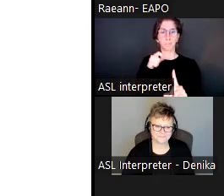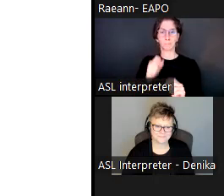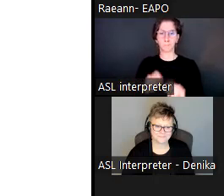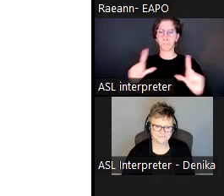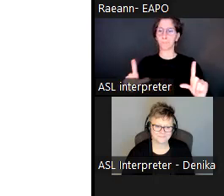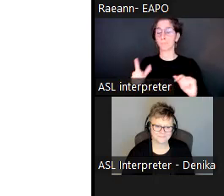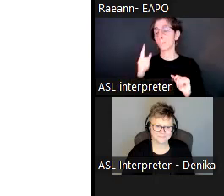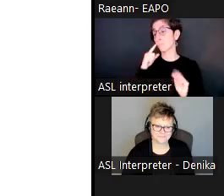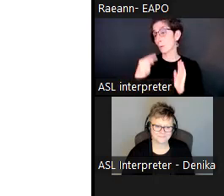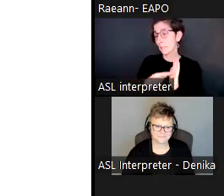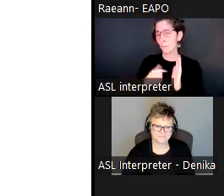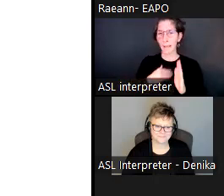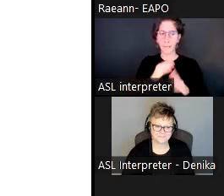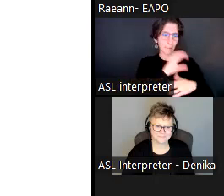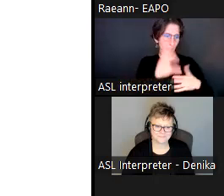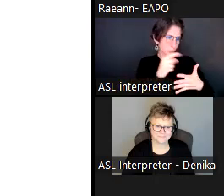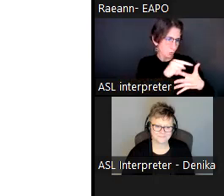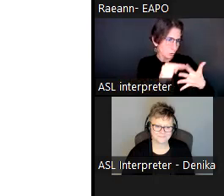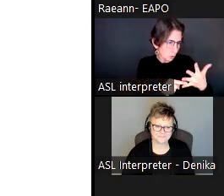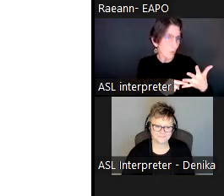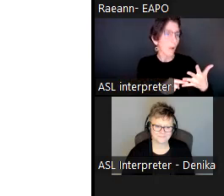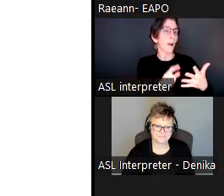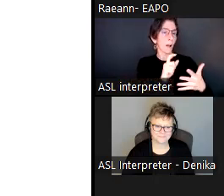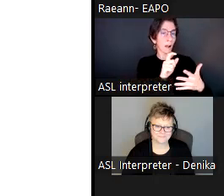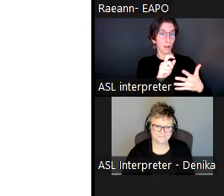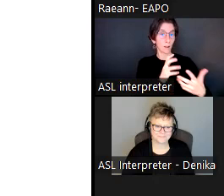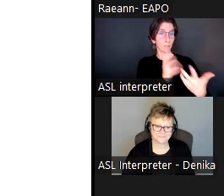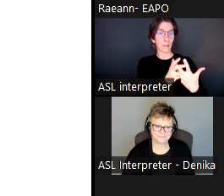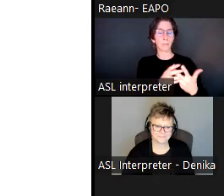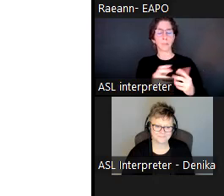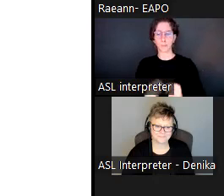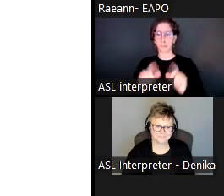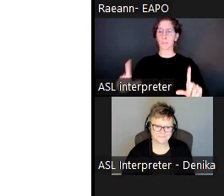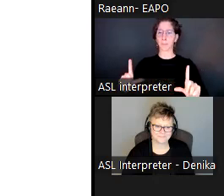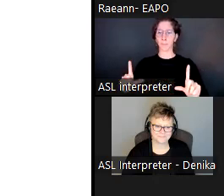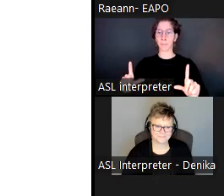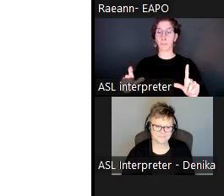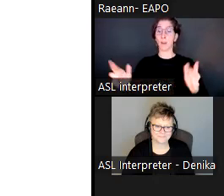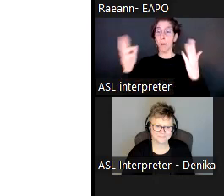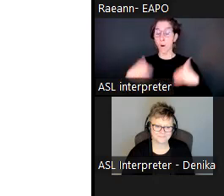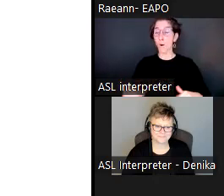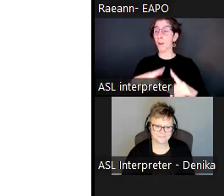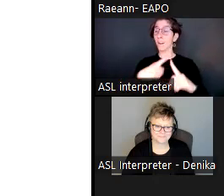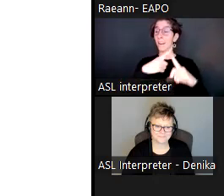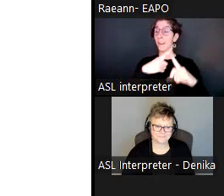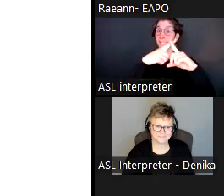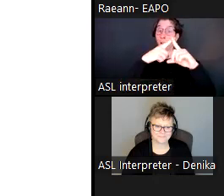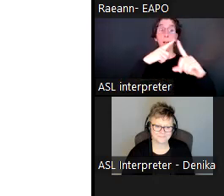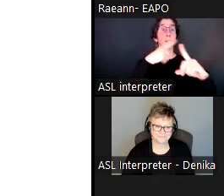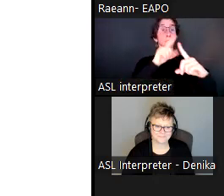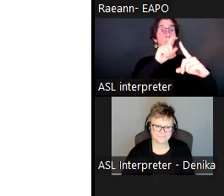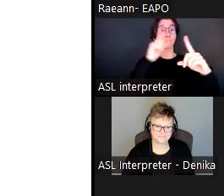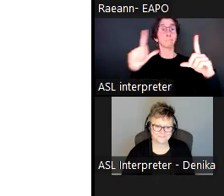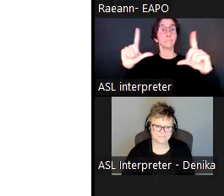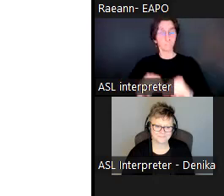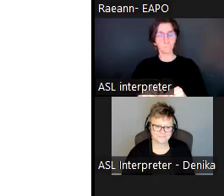specific conditions have been met, the pop-up will appear. Or it could be when you X out of the window, we call these ones exit pop-ups.